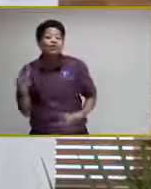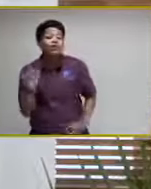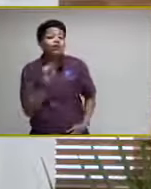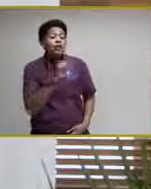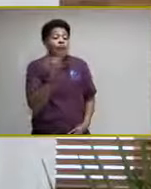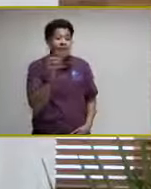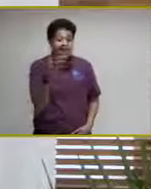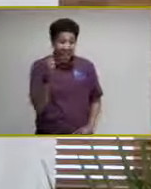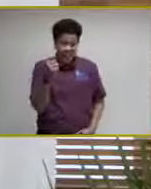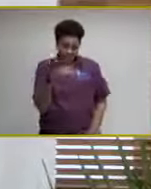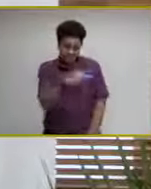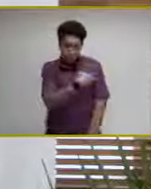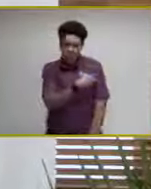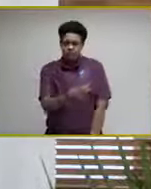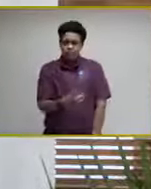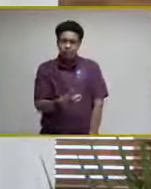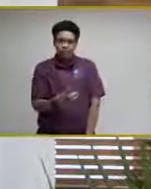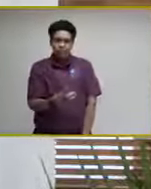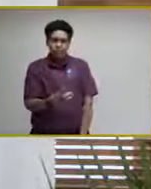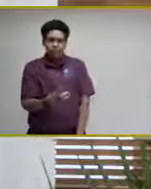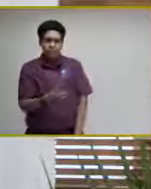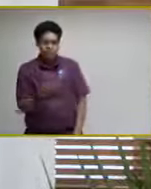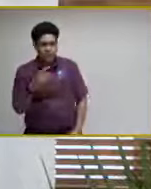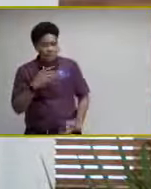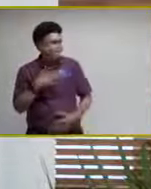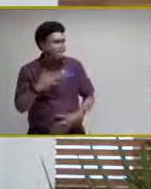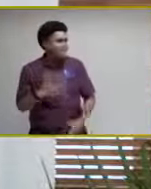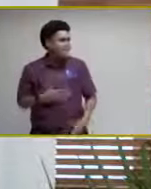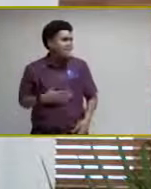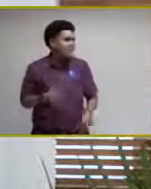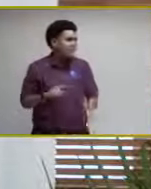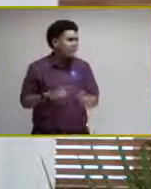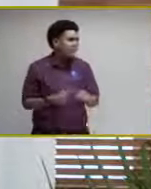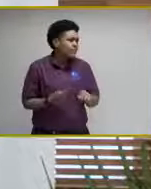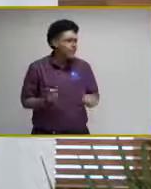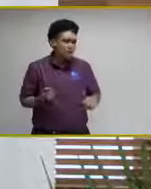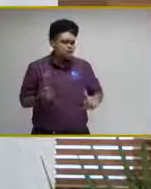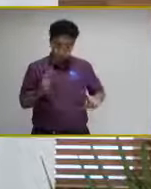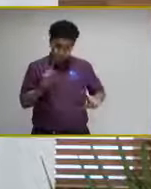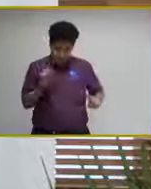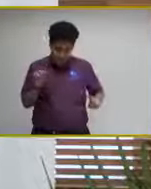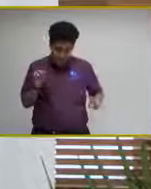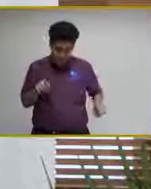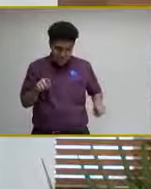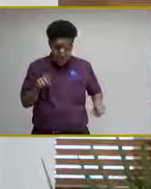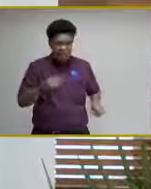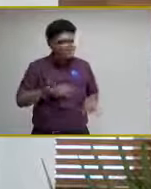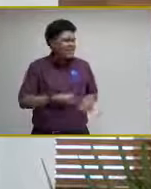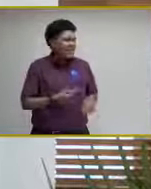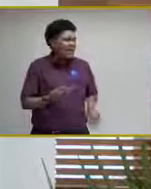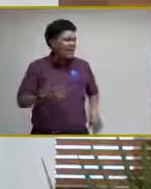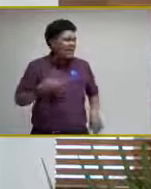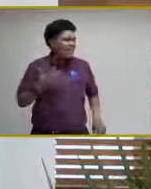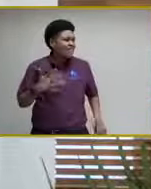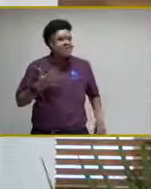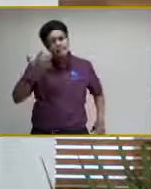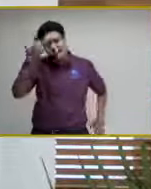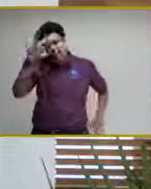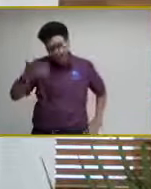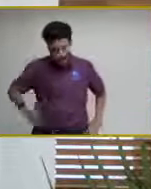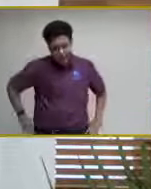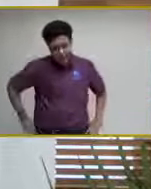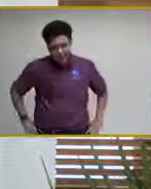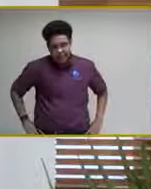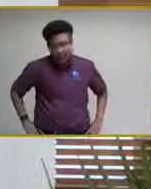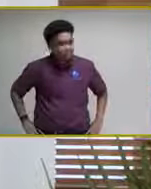they receive the vaccine and their bodies begin to mount a response, they begin to feel unwell